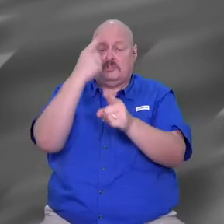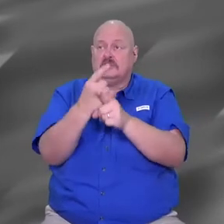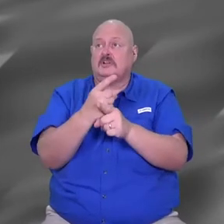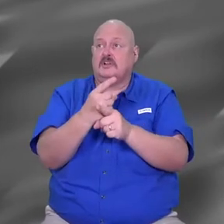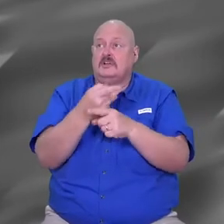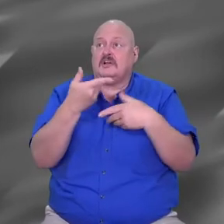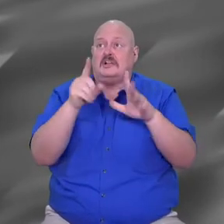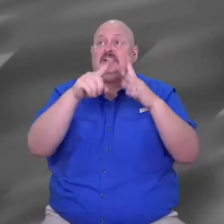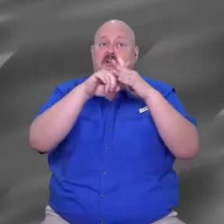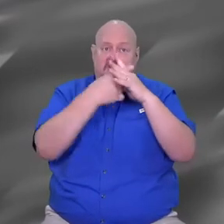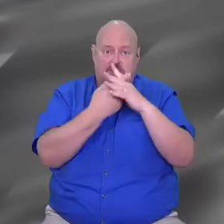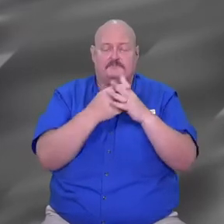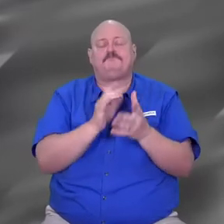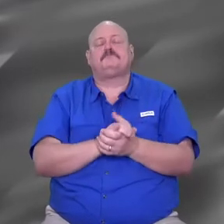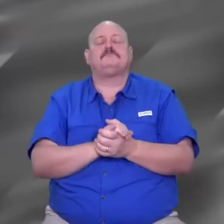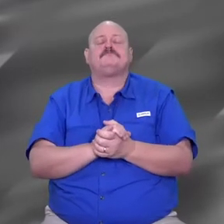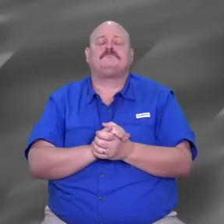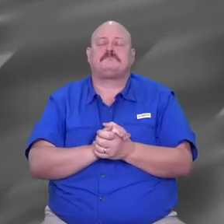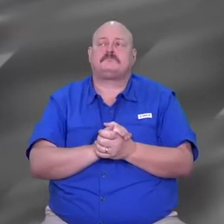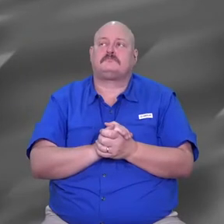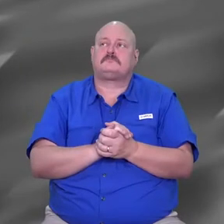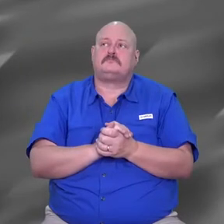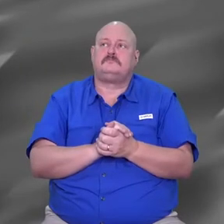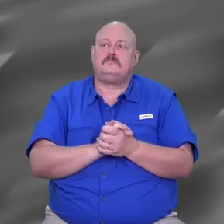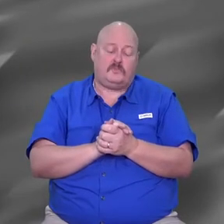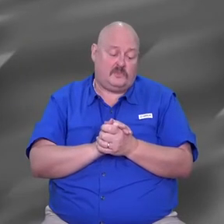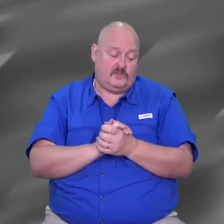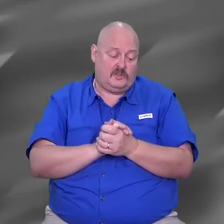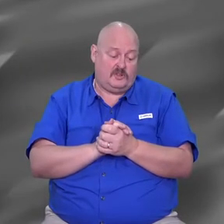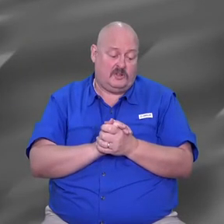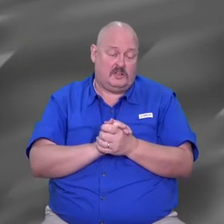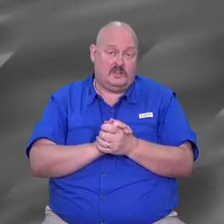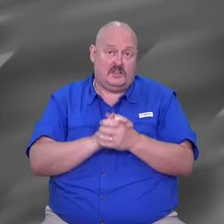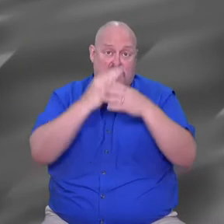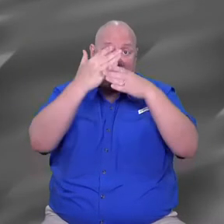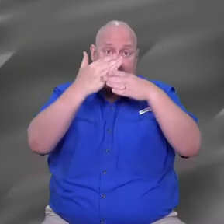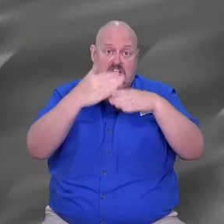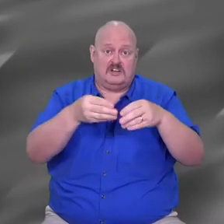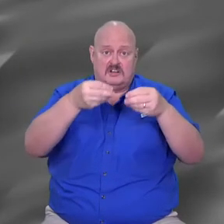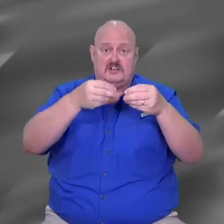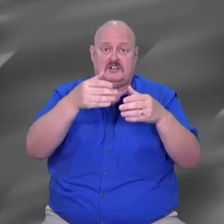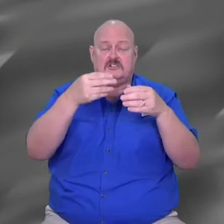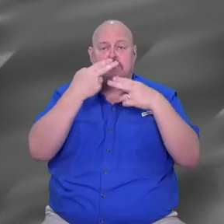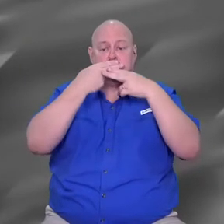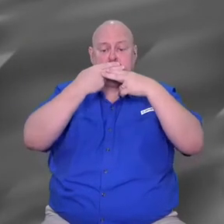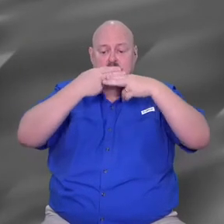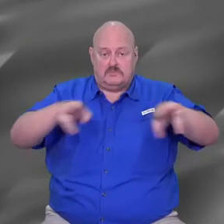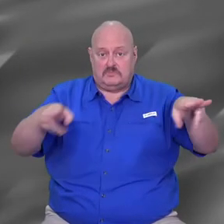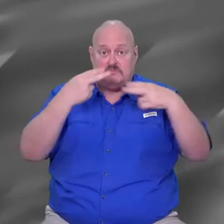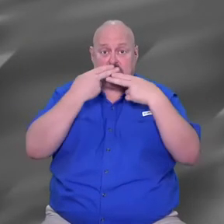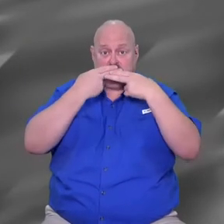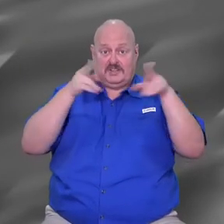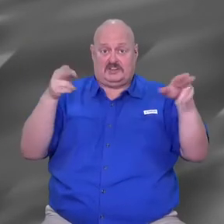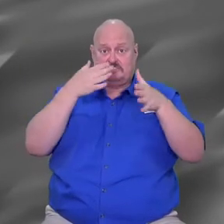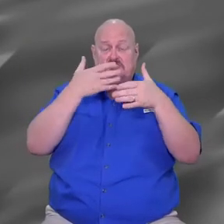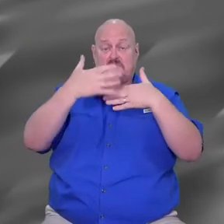Let me just start with those for just a moment. The shedding of innocent